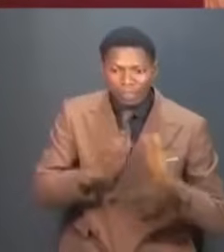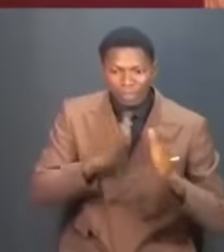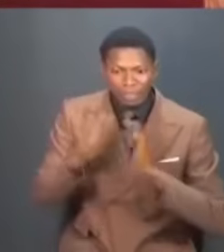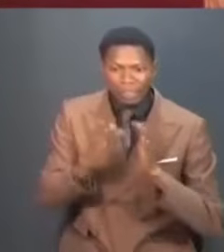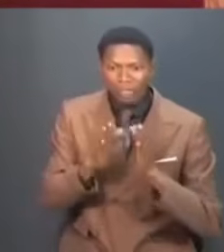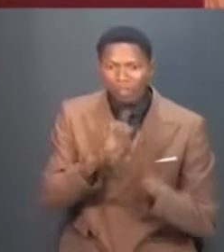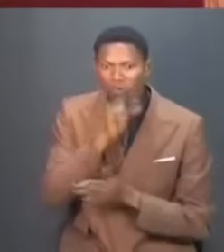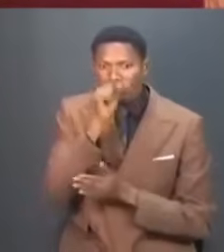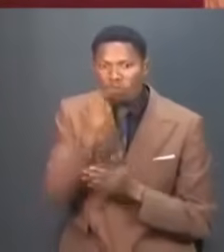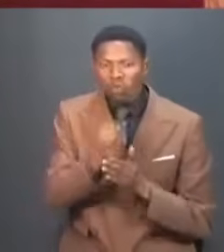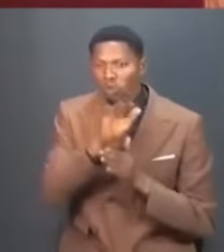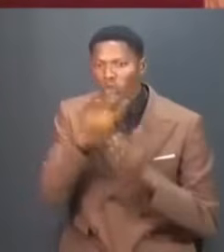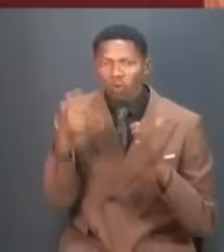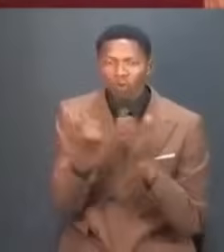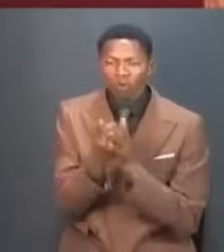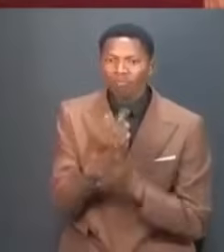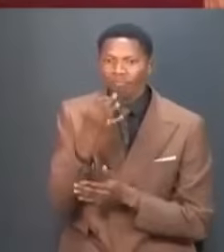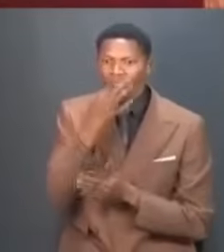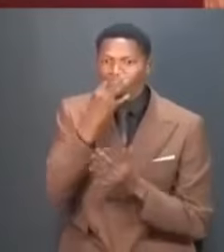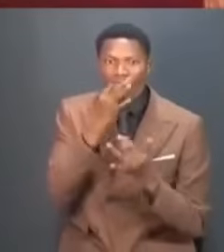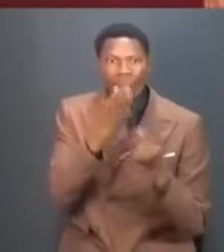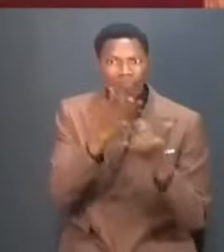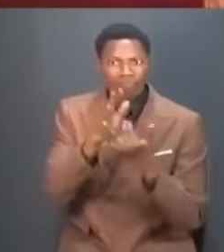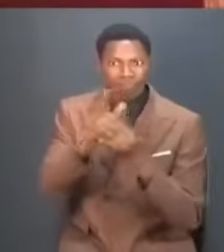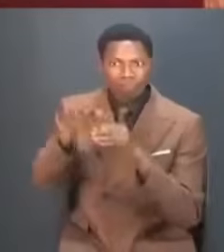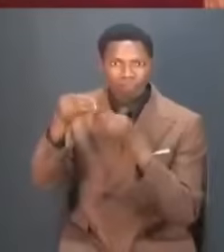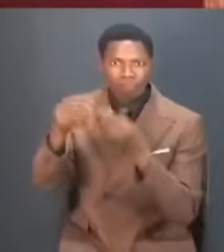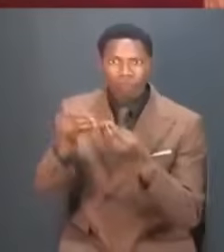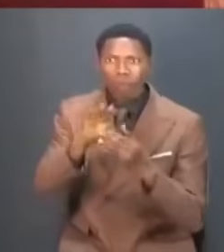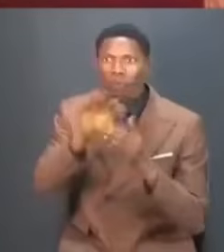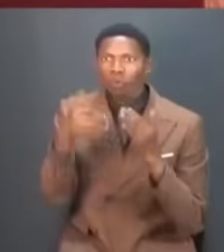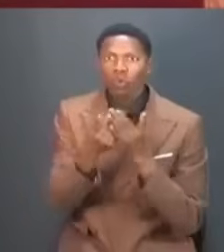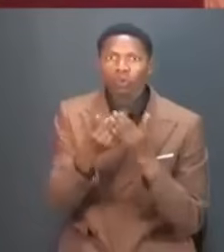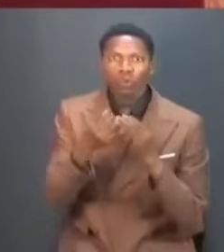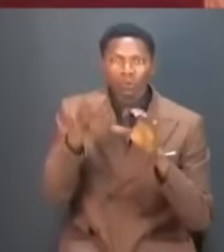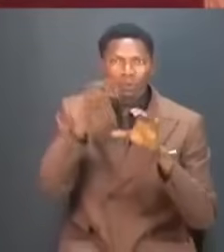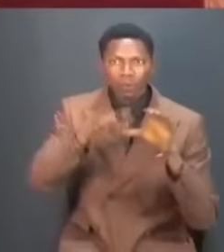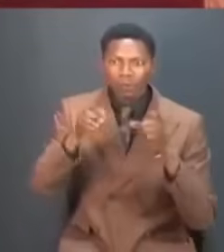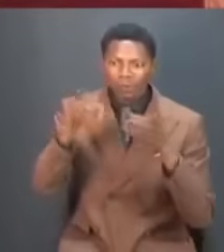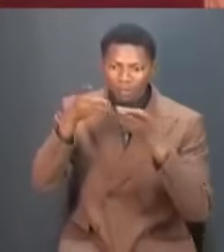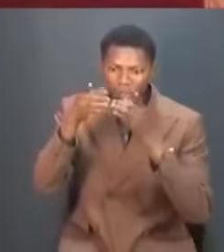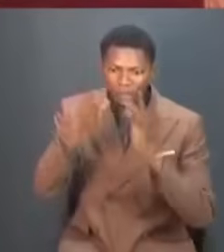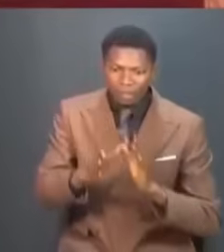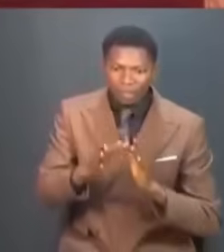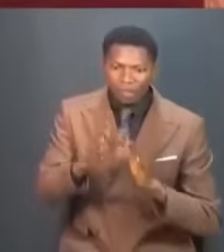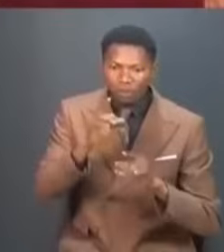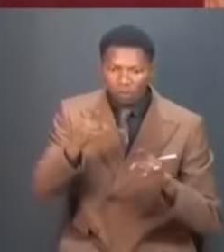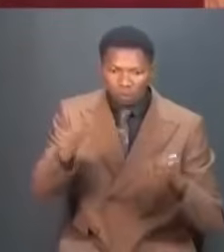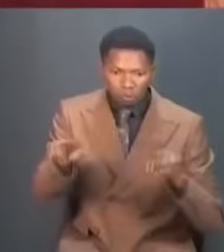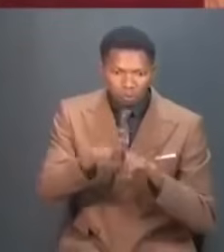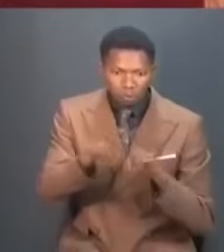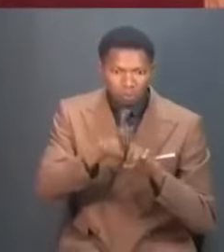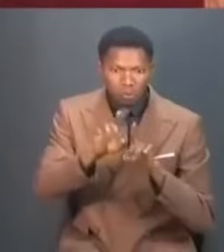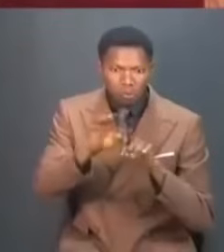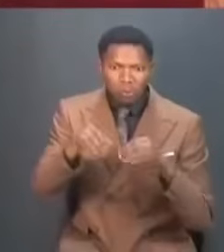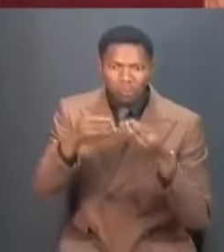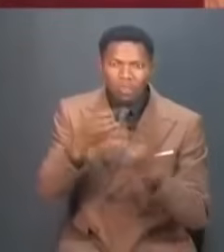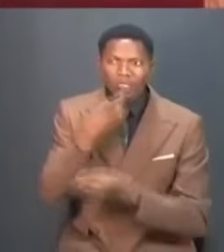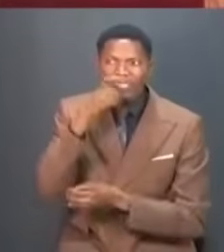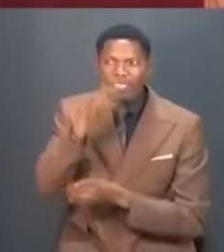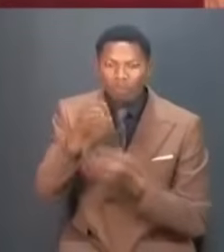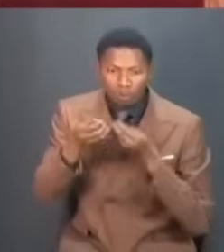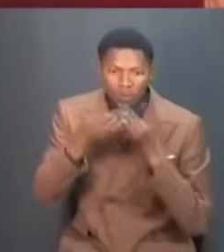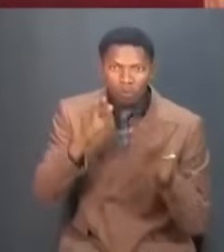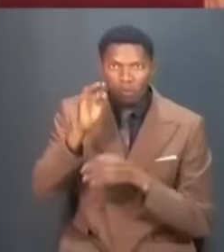ensure all year-round food supply. Regional directors have also been placed on alert to inform the ministry and